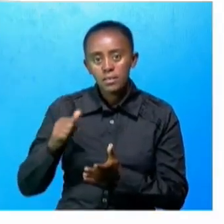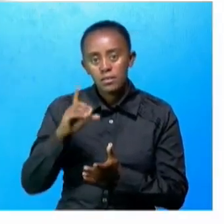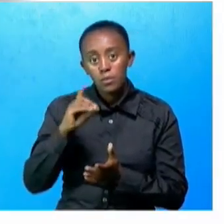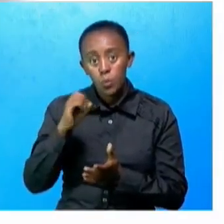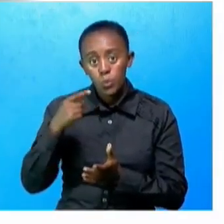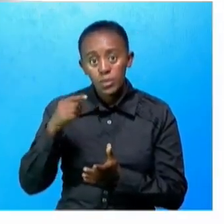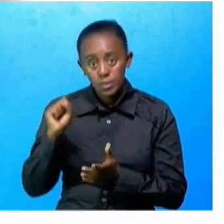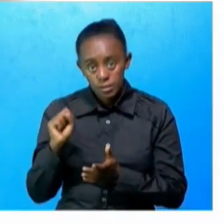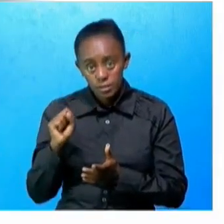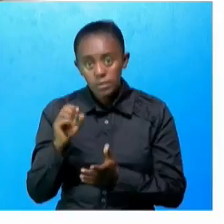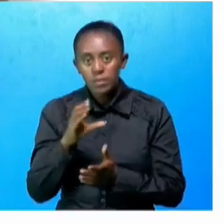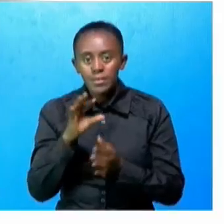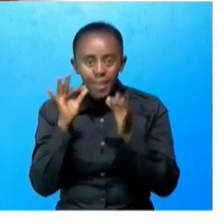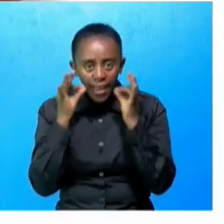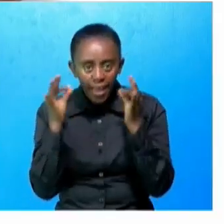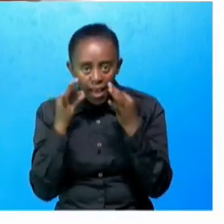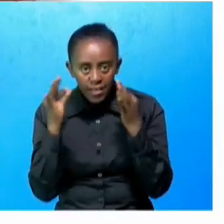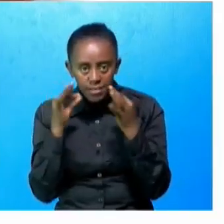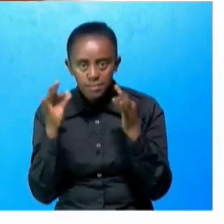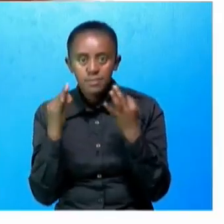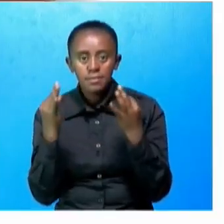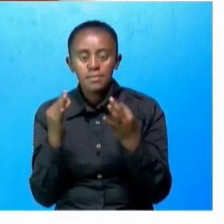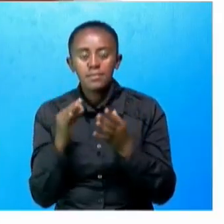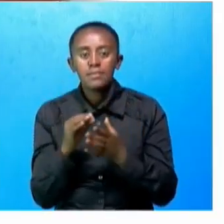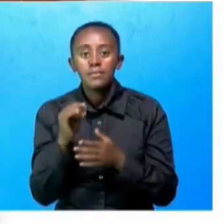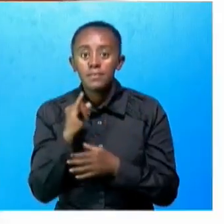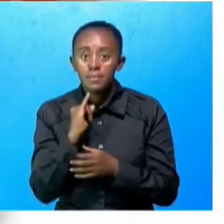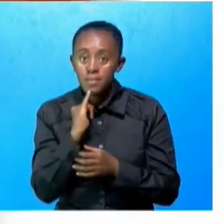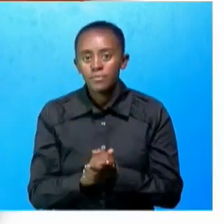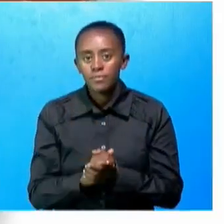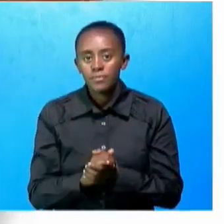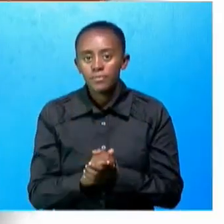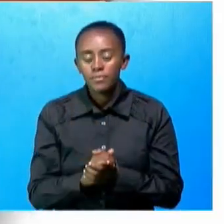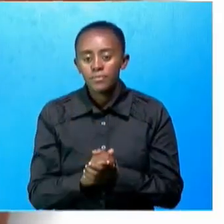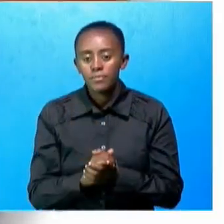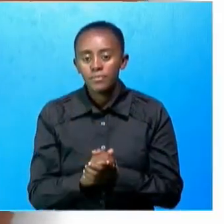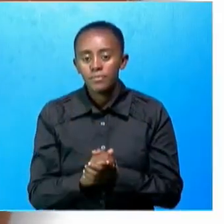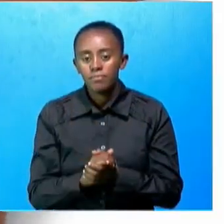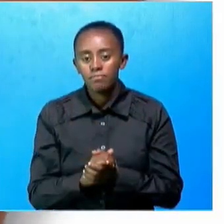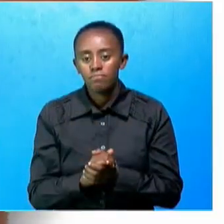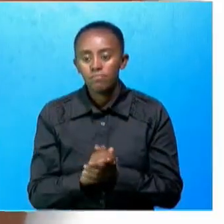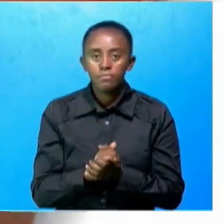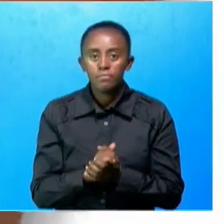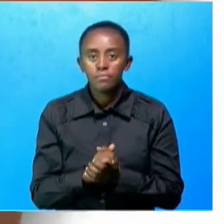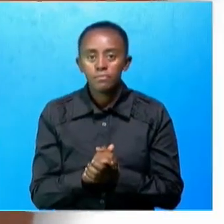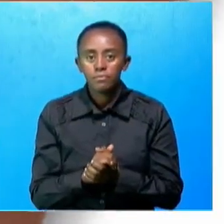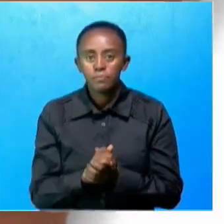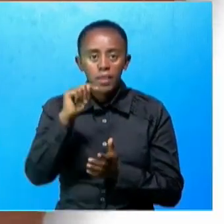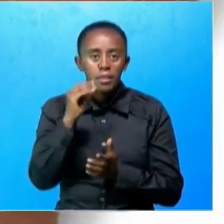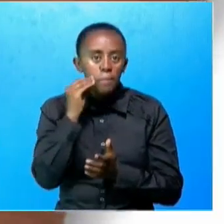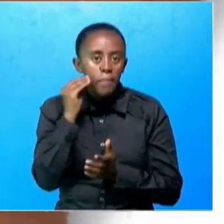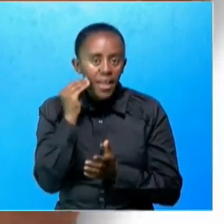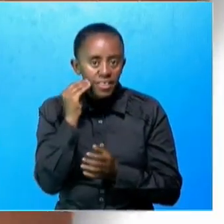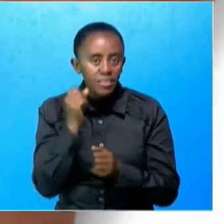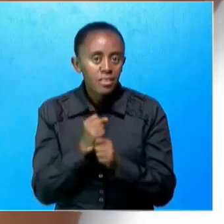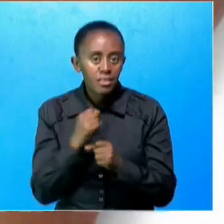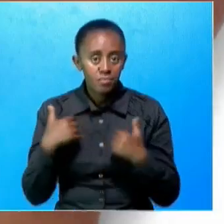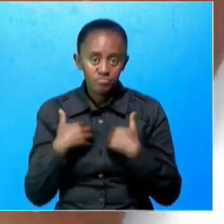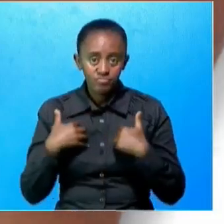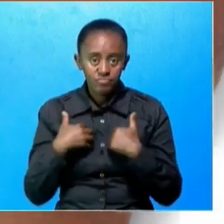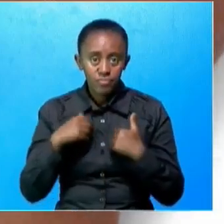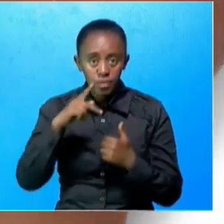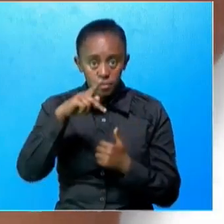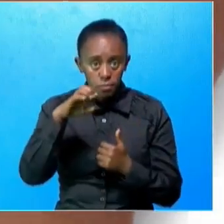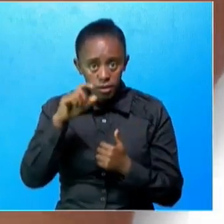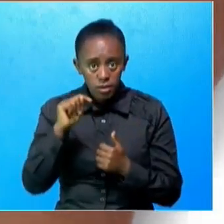and cats is they are pet animals, aren't